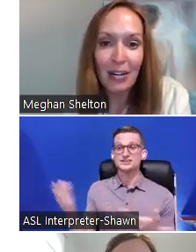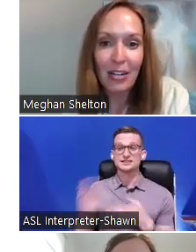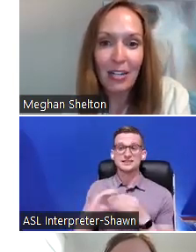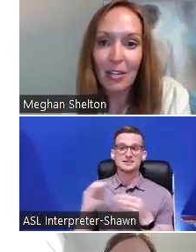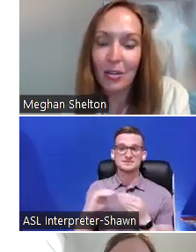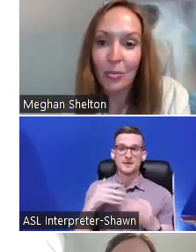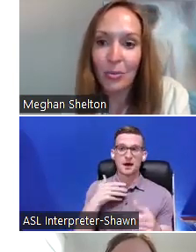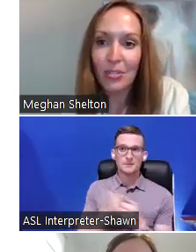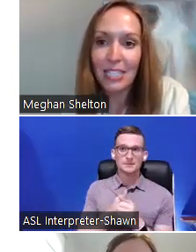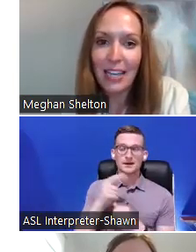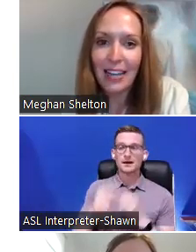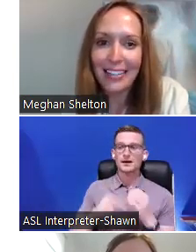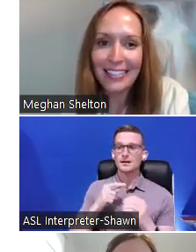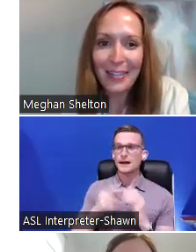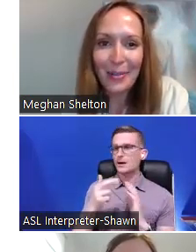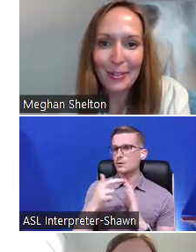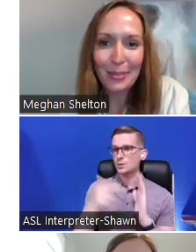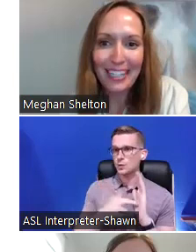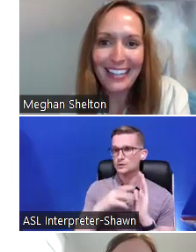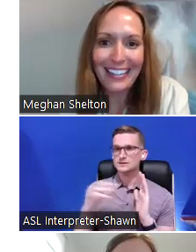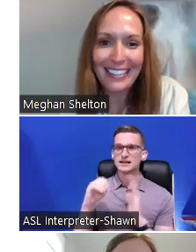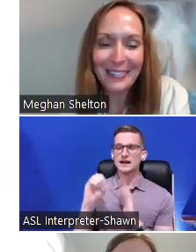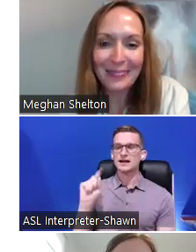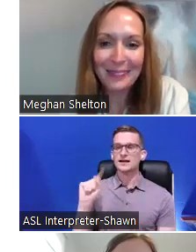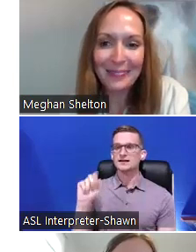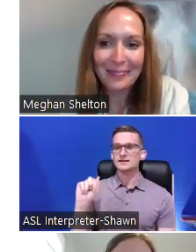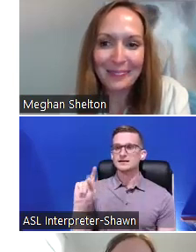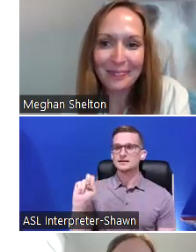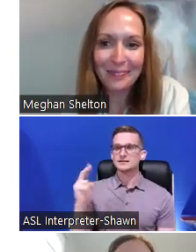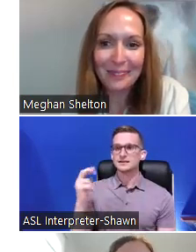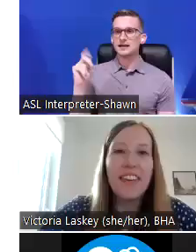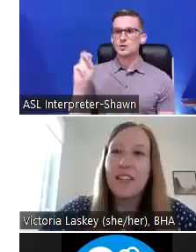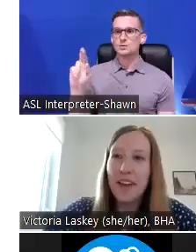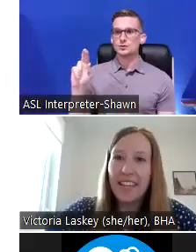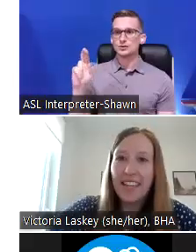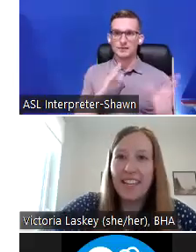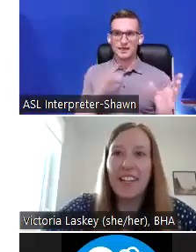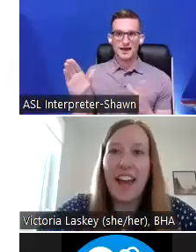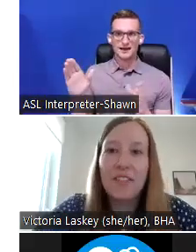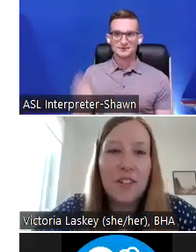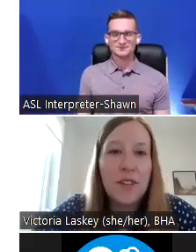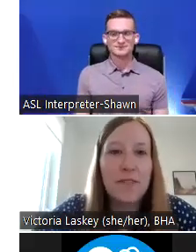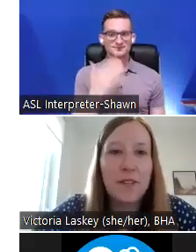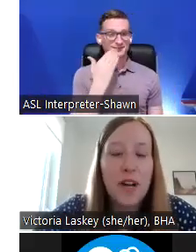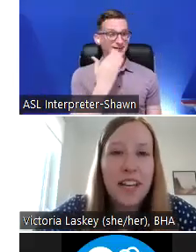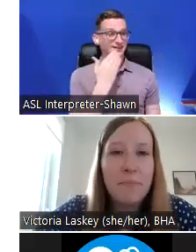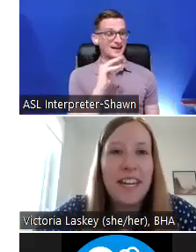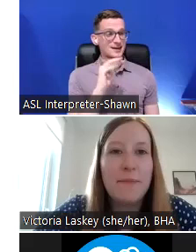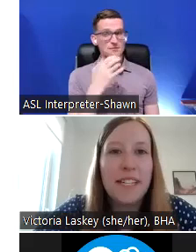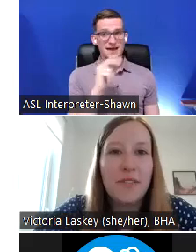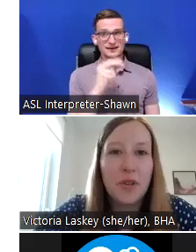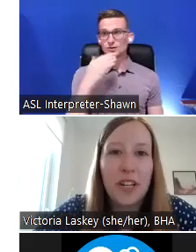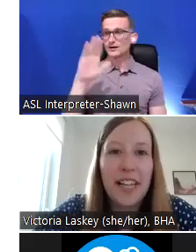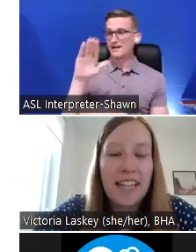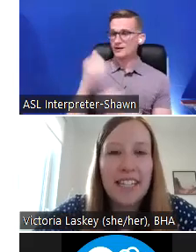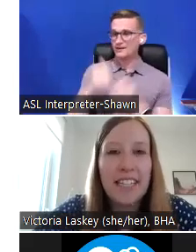update on the rules and the stakeholder plan. Thank you, Megan, and good afternoon, everyone. My name